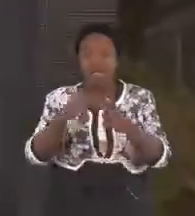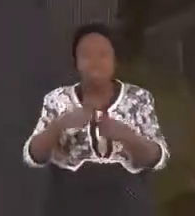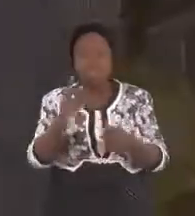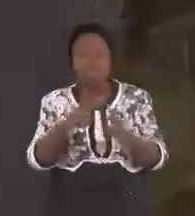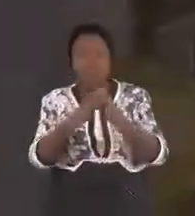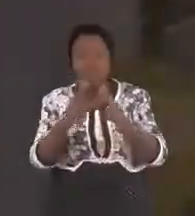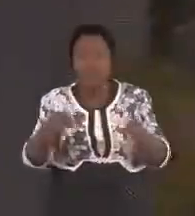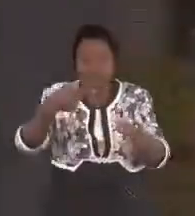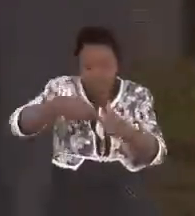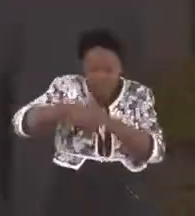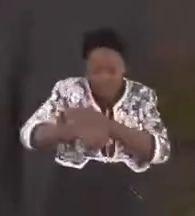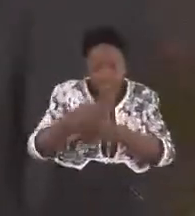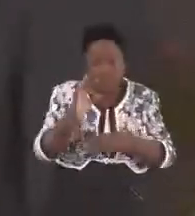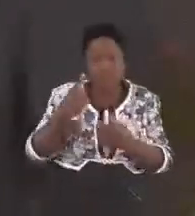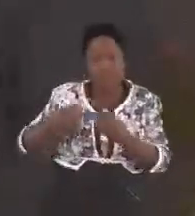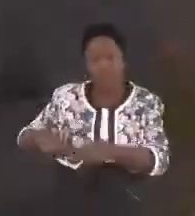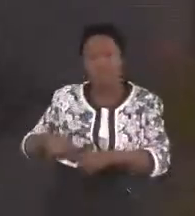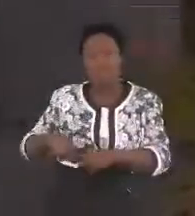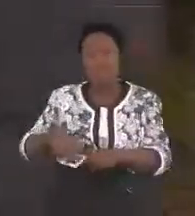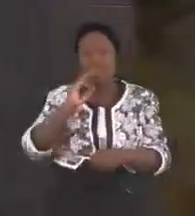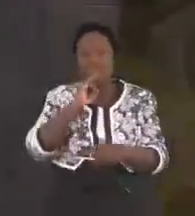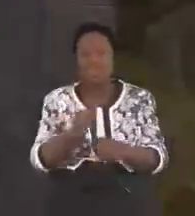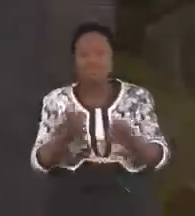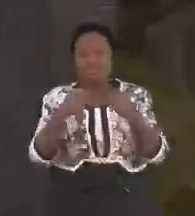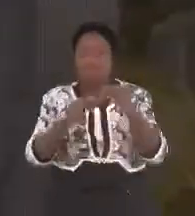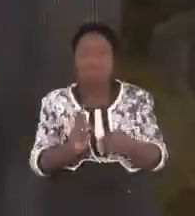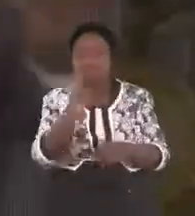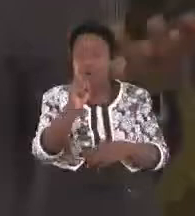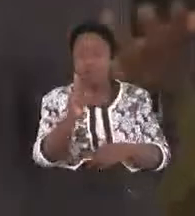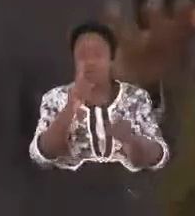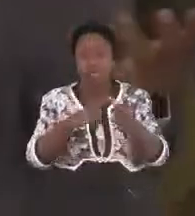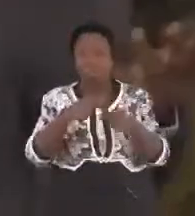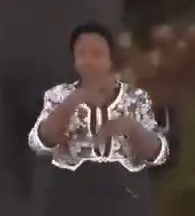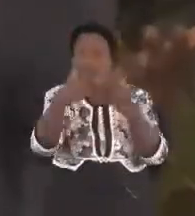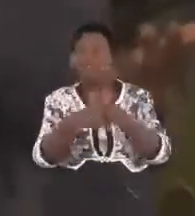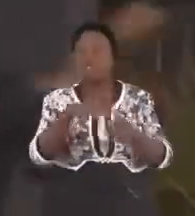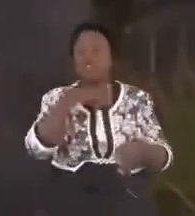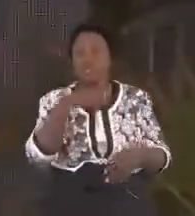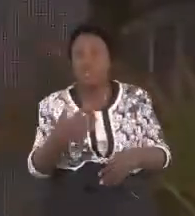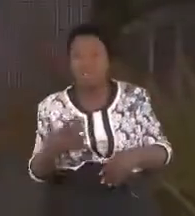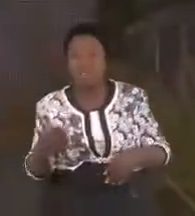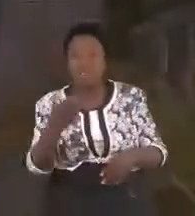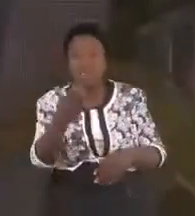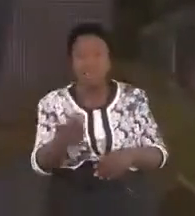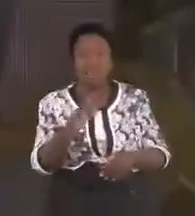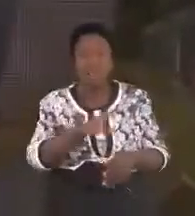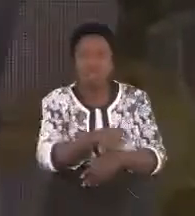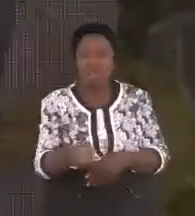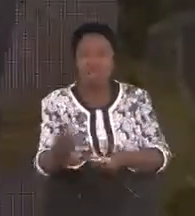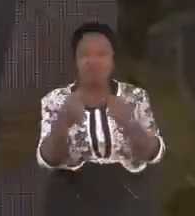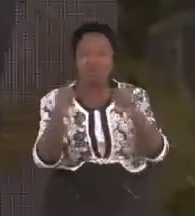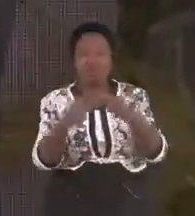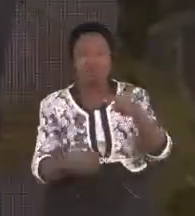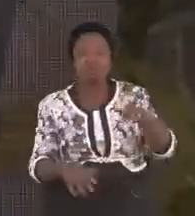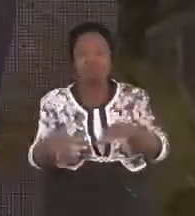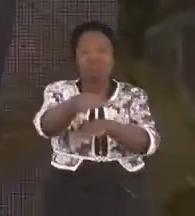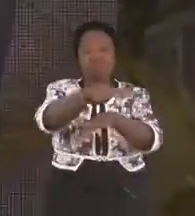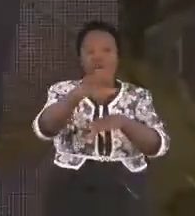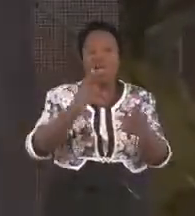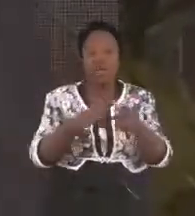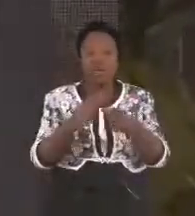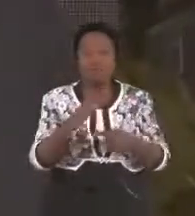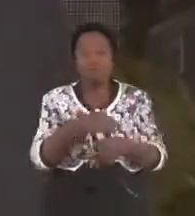your heart is dug up, and all the dirty things there, they come to the surface, and you confess and